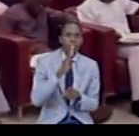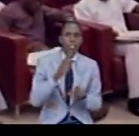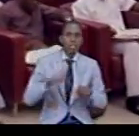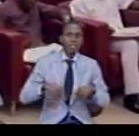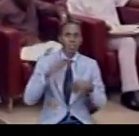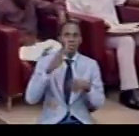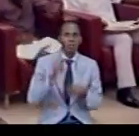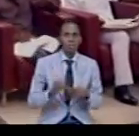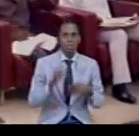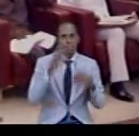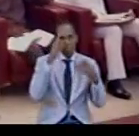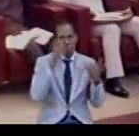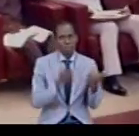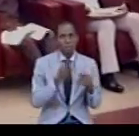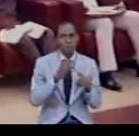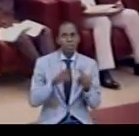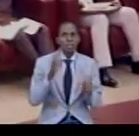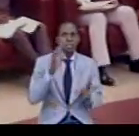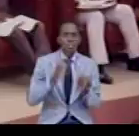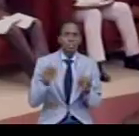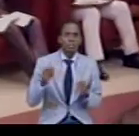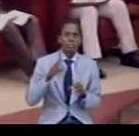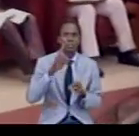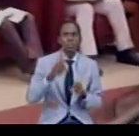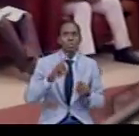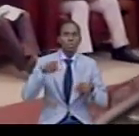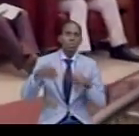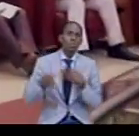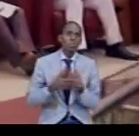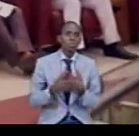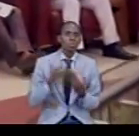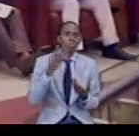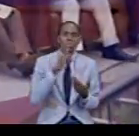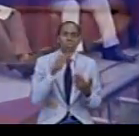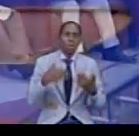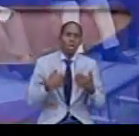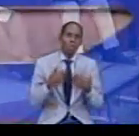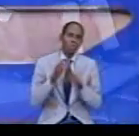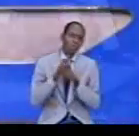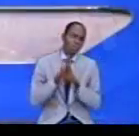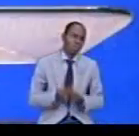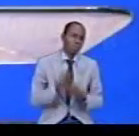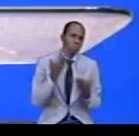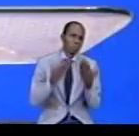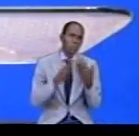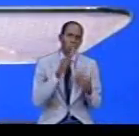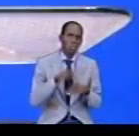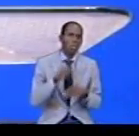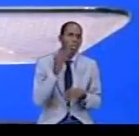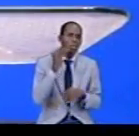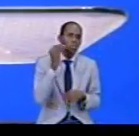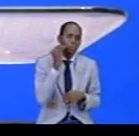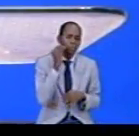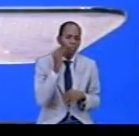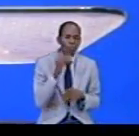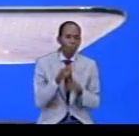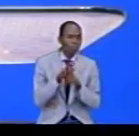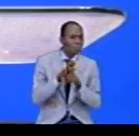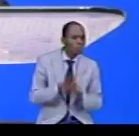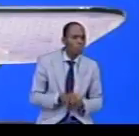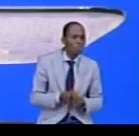the pressure is coming maybe at home the precious entails for the co-workers